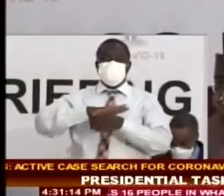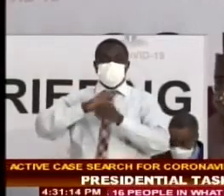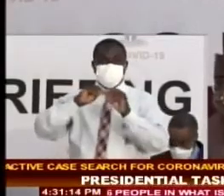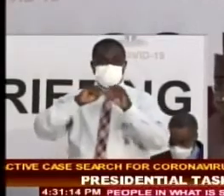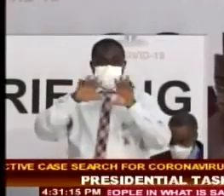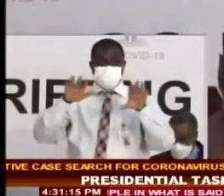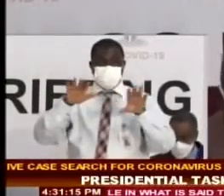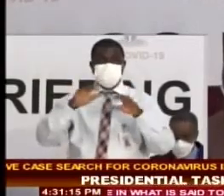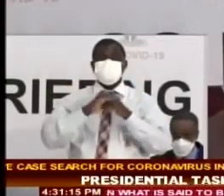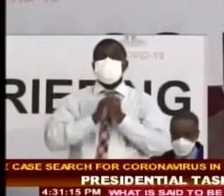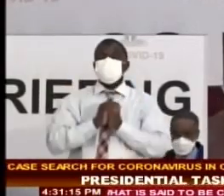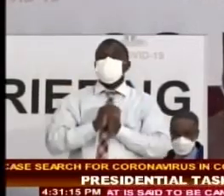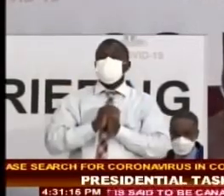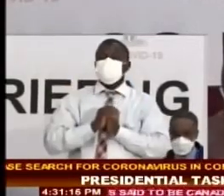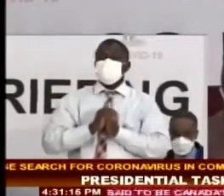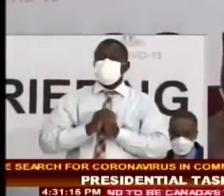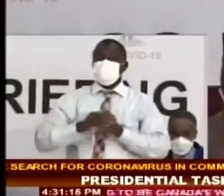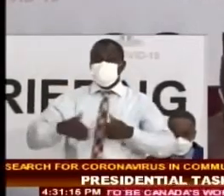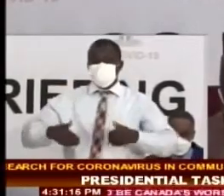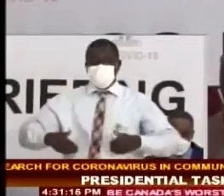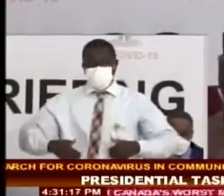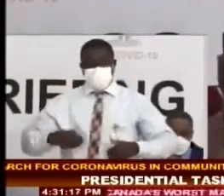distinguished gentlemen,